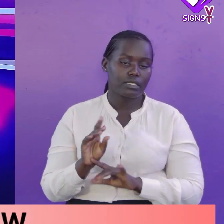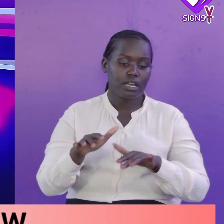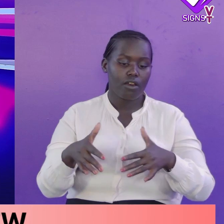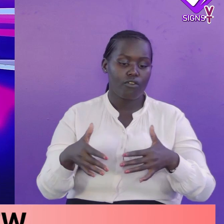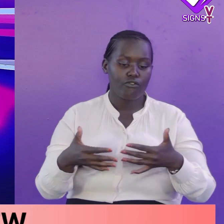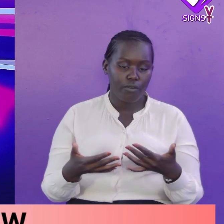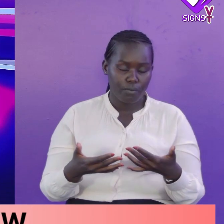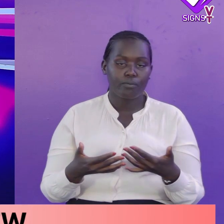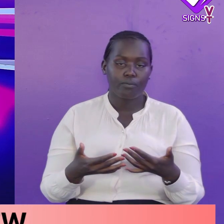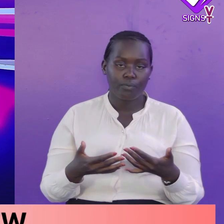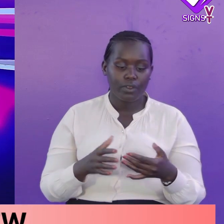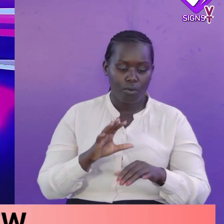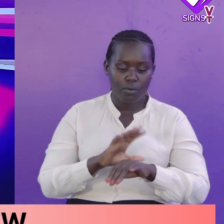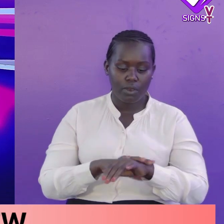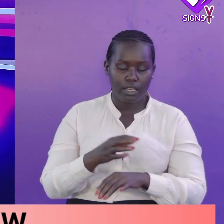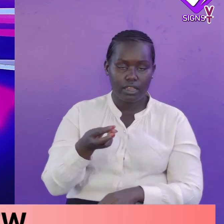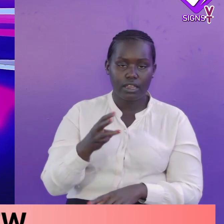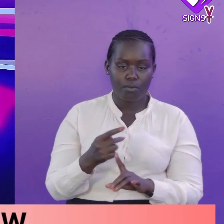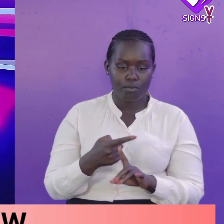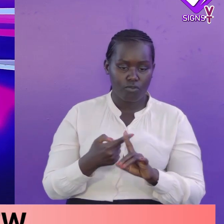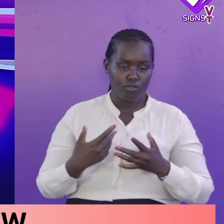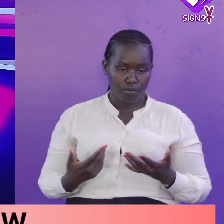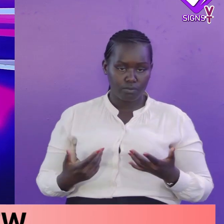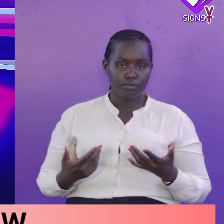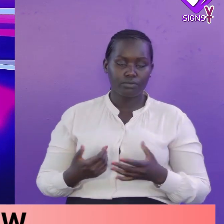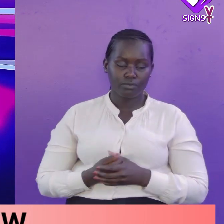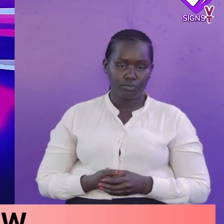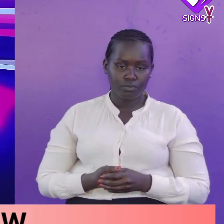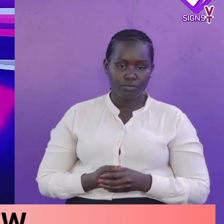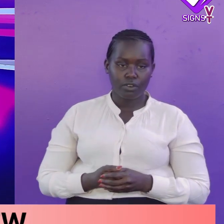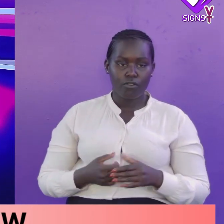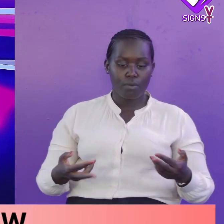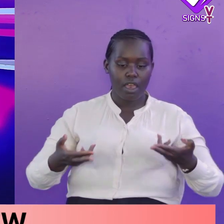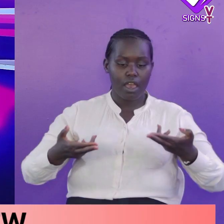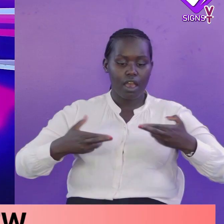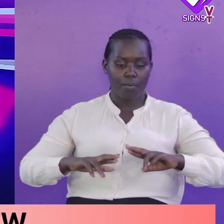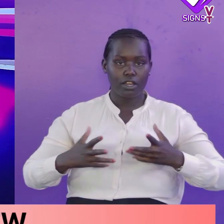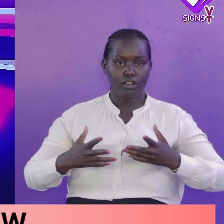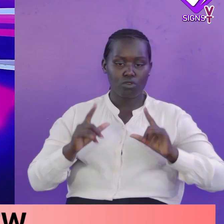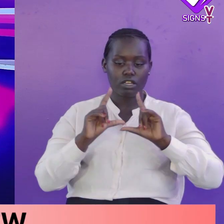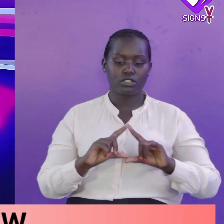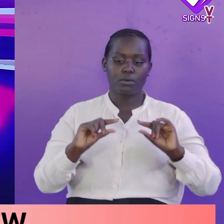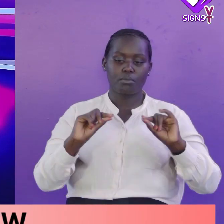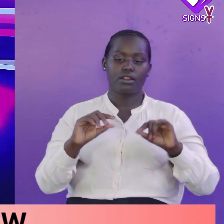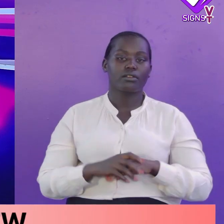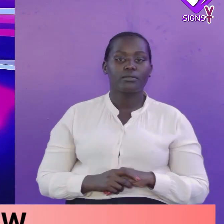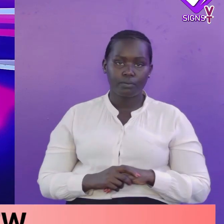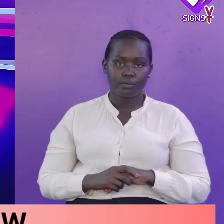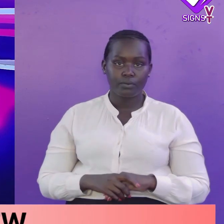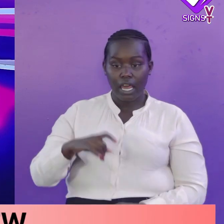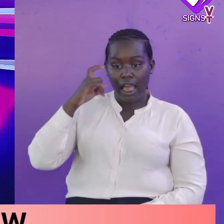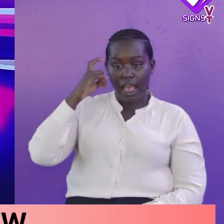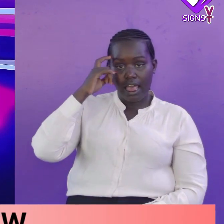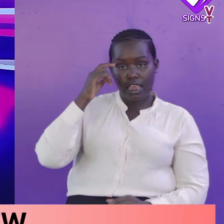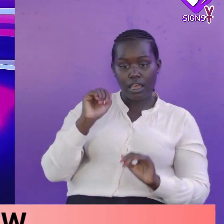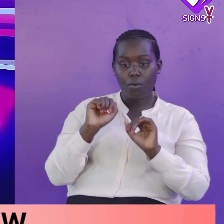we get them from the happenings in Tokyo. Now, I think we